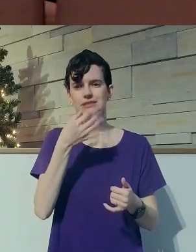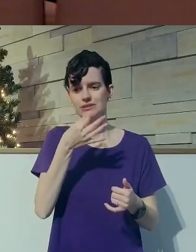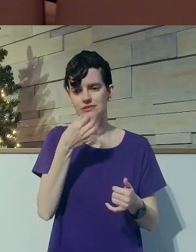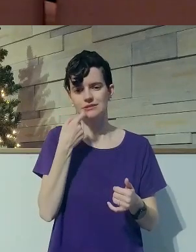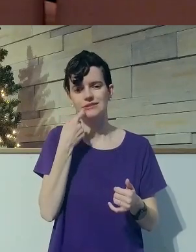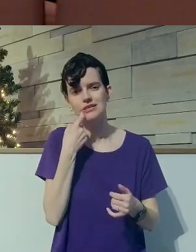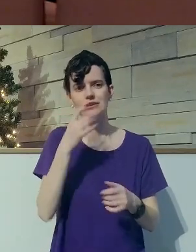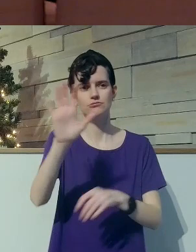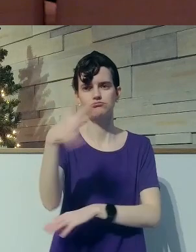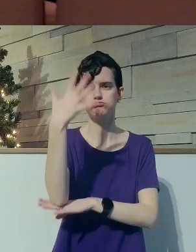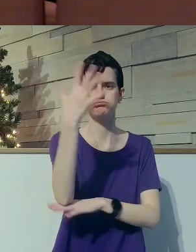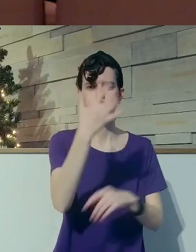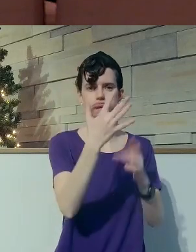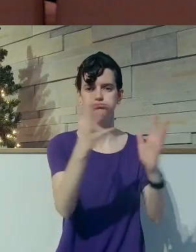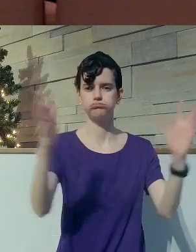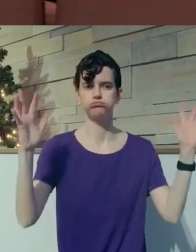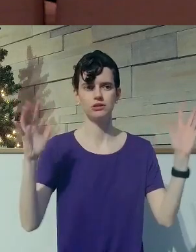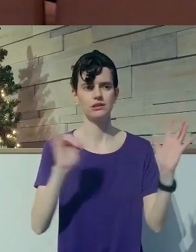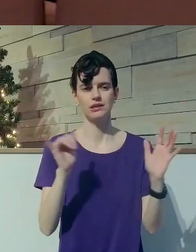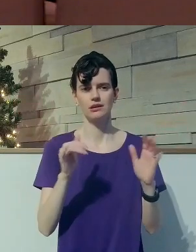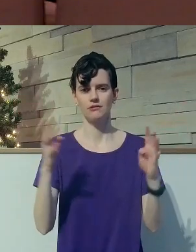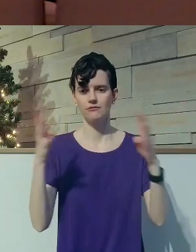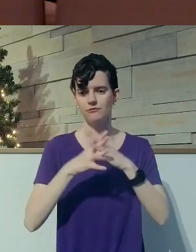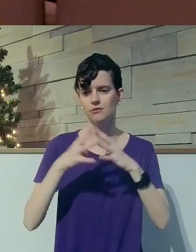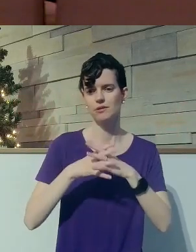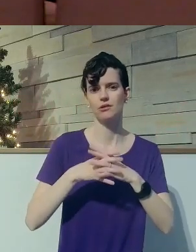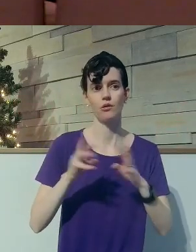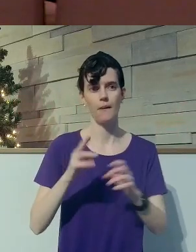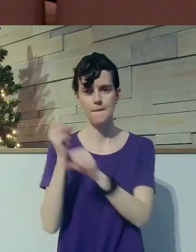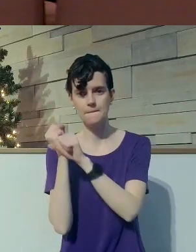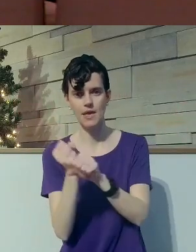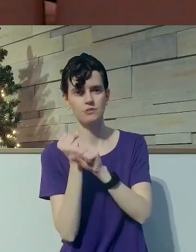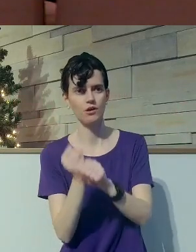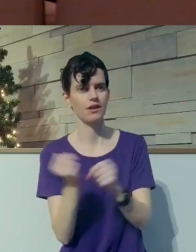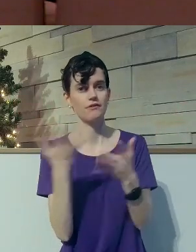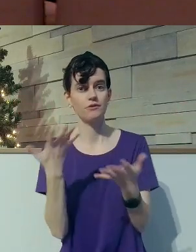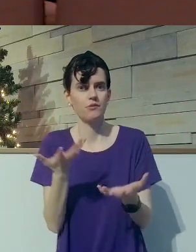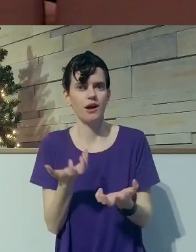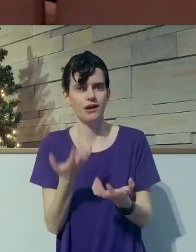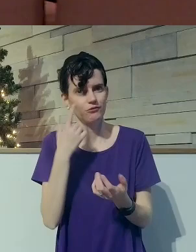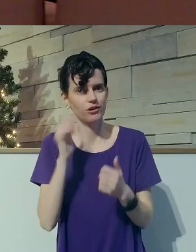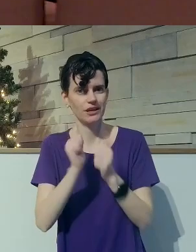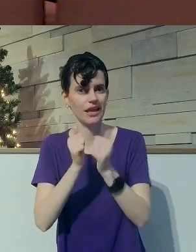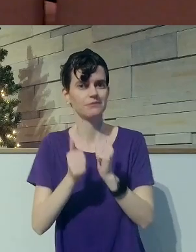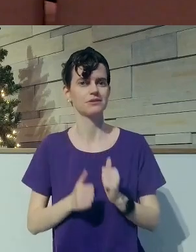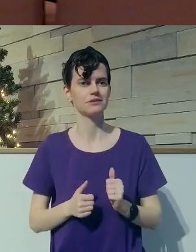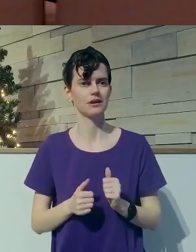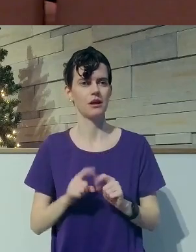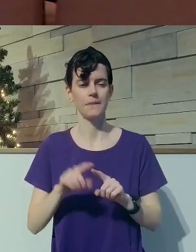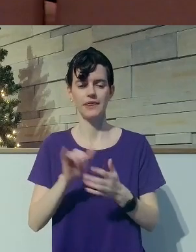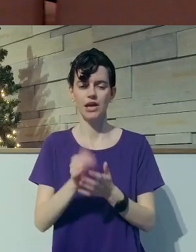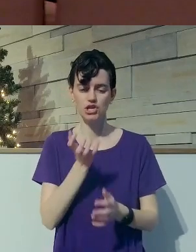edge of the yard, and it was like a football field. It was like a baseball diamond. It was everything that we wanted for sports. But